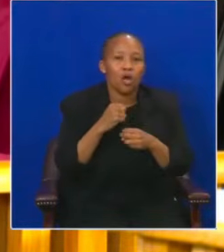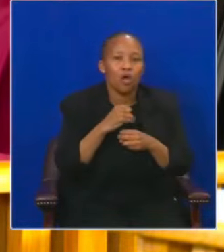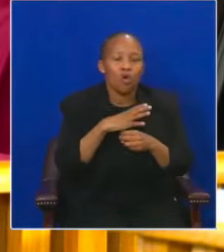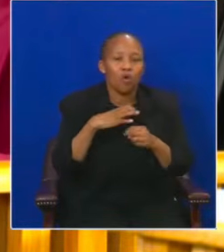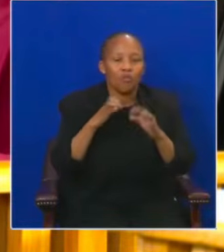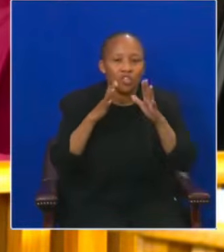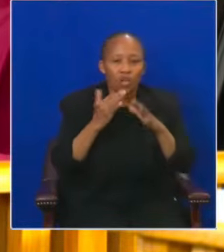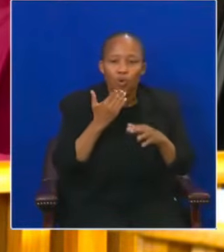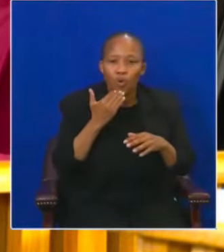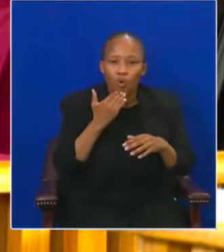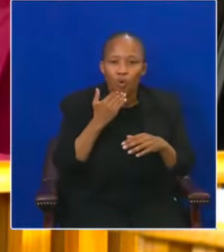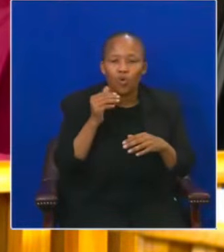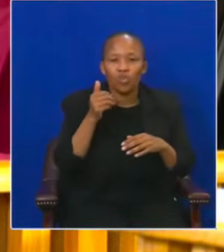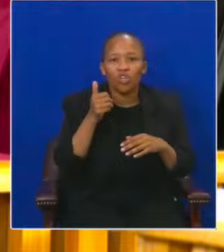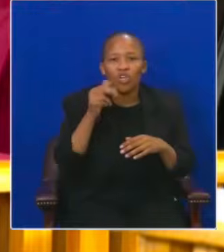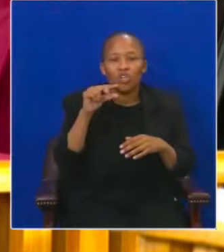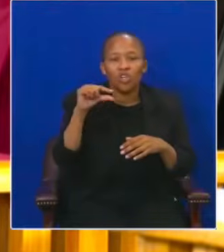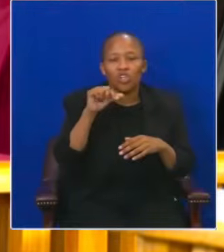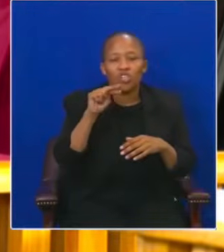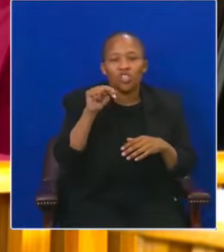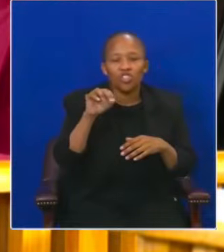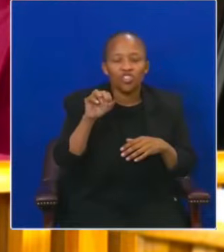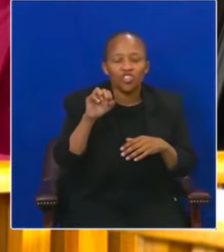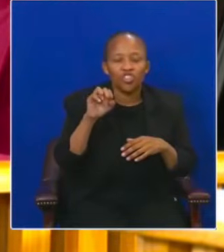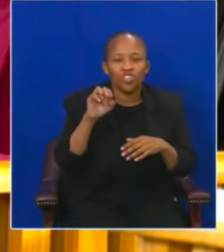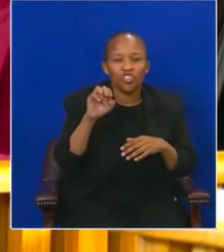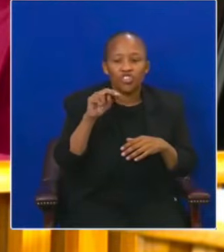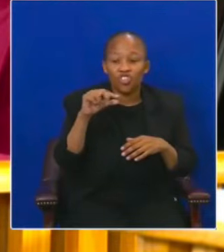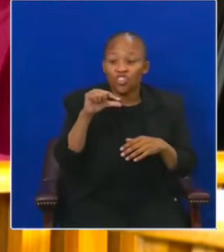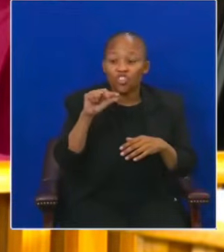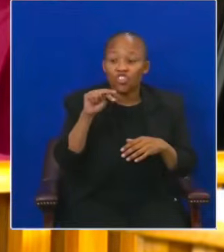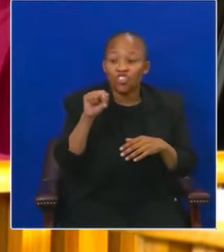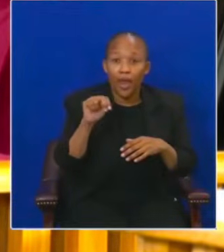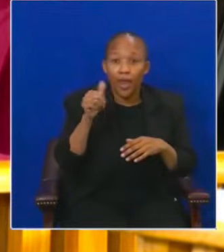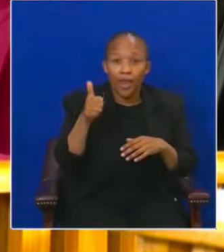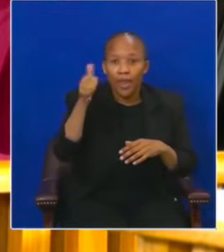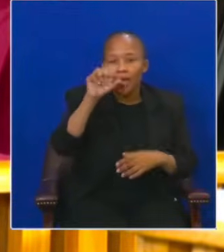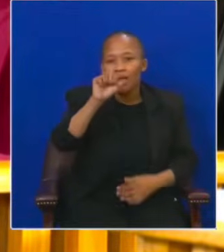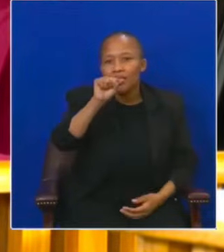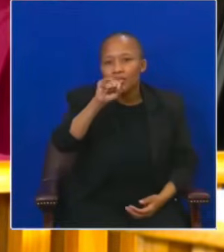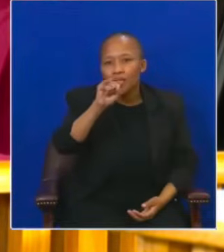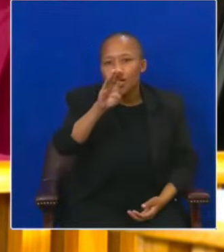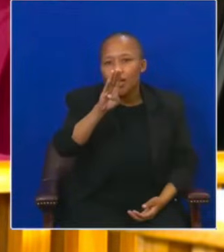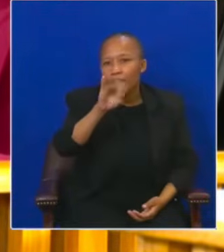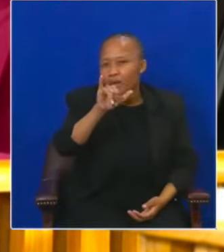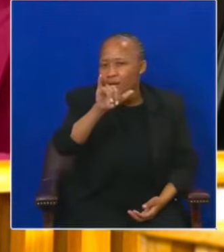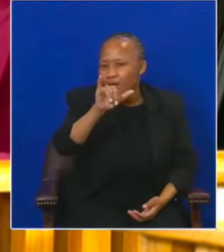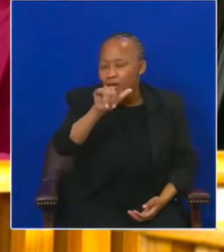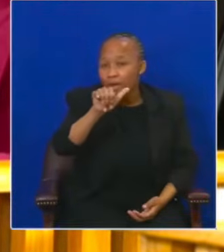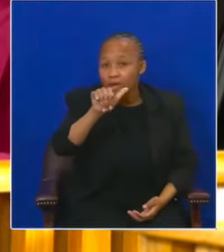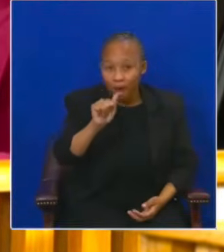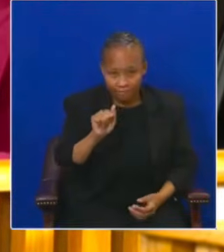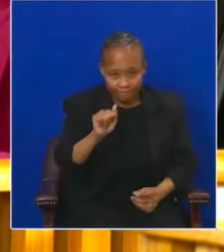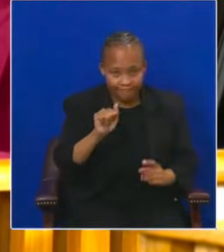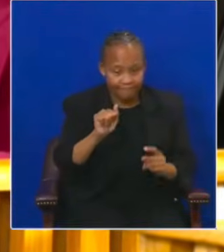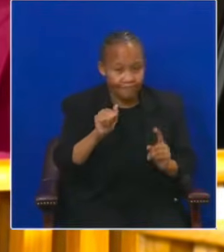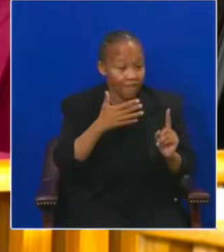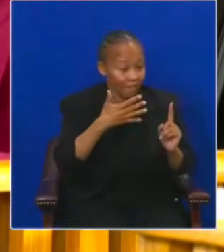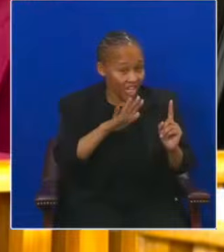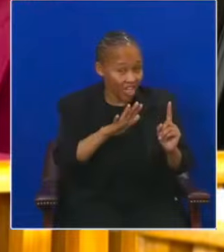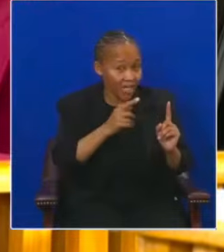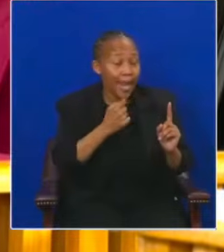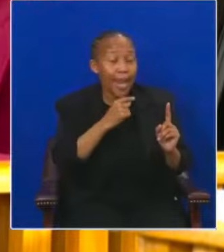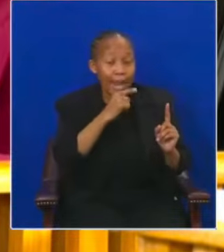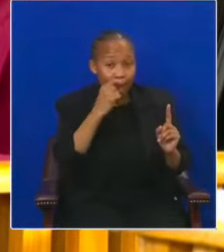and he also gave his contact details. Second